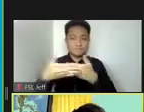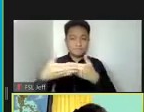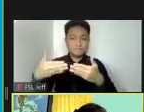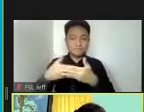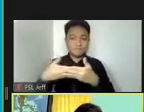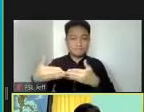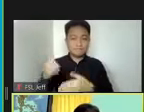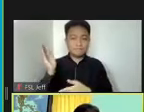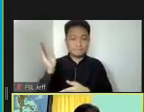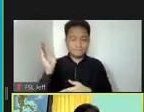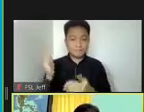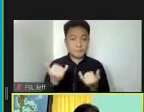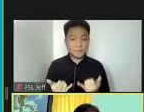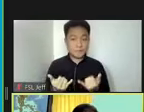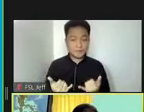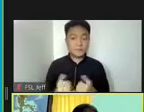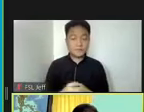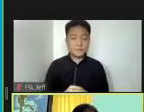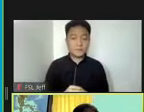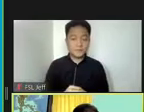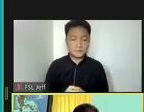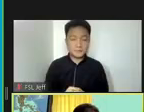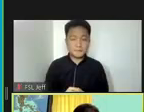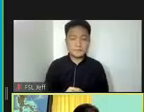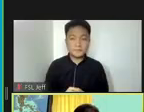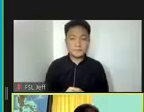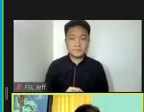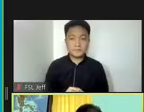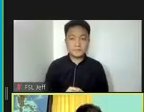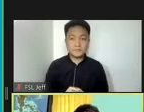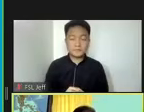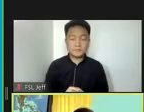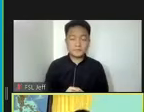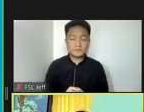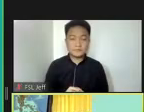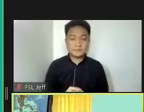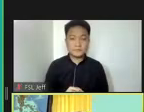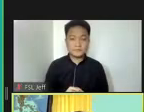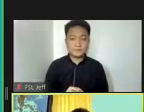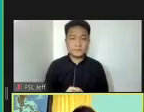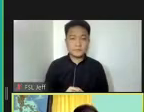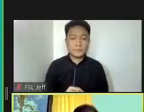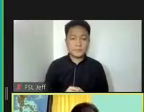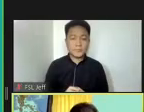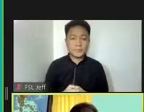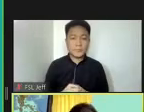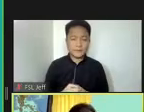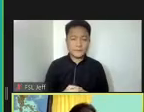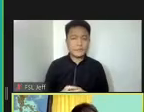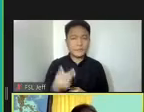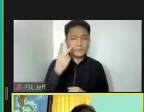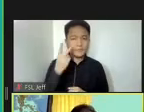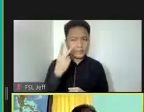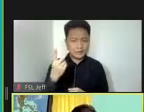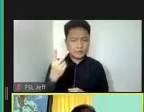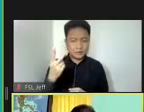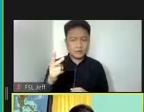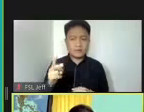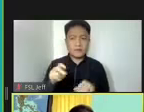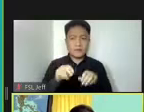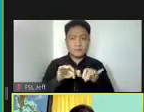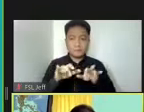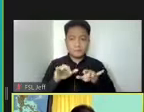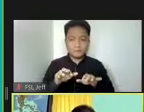But in the article, "The World's Most Popular Coffee is Growing Extinct," the scientists at